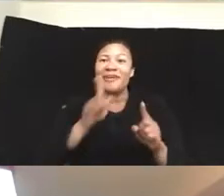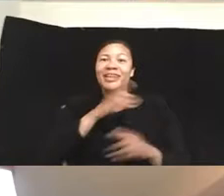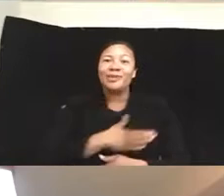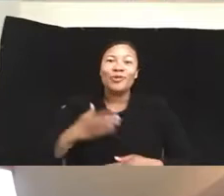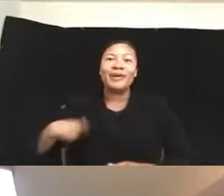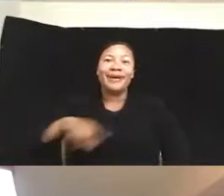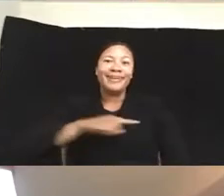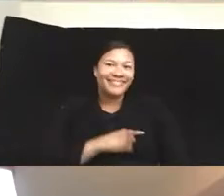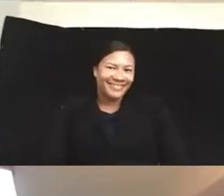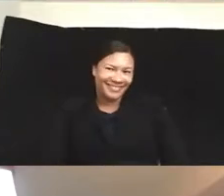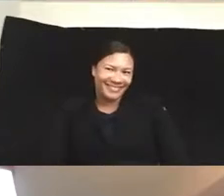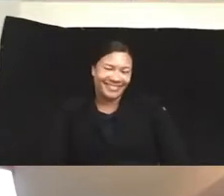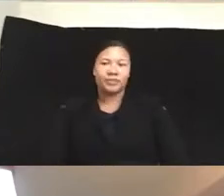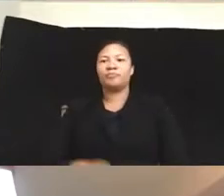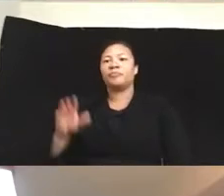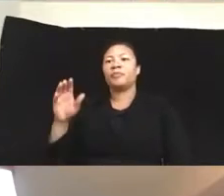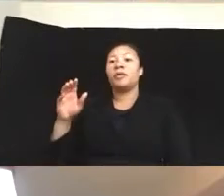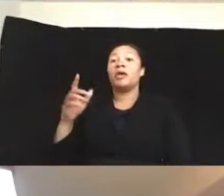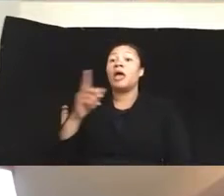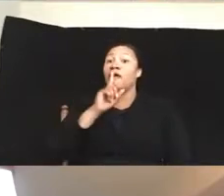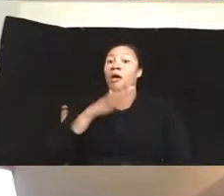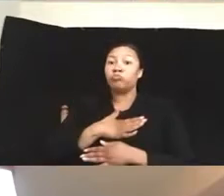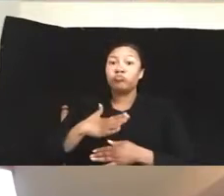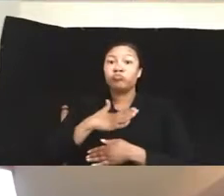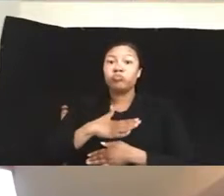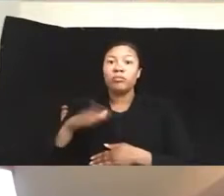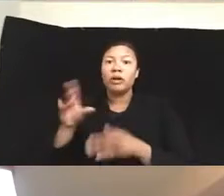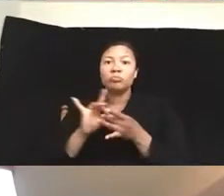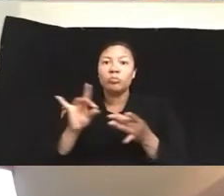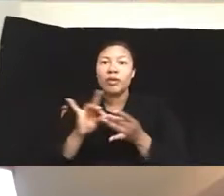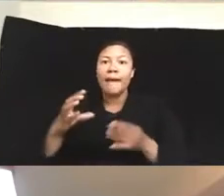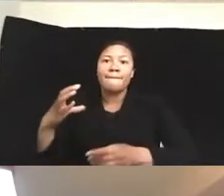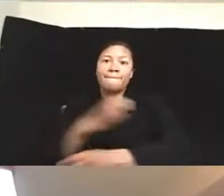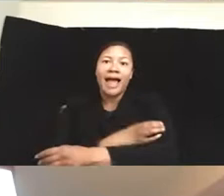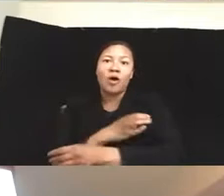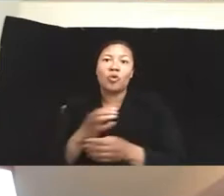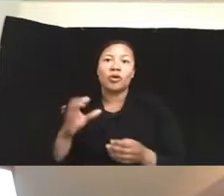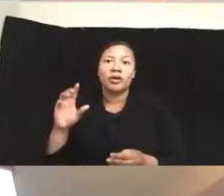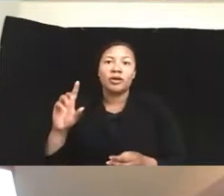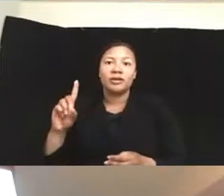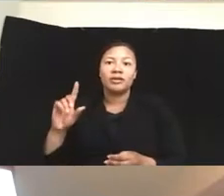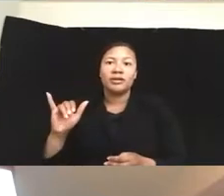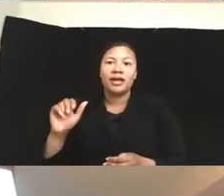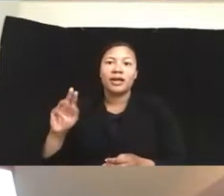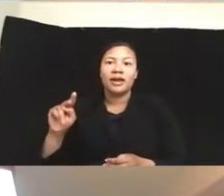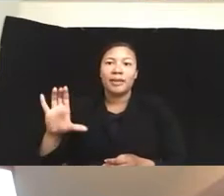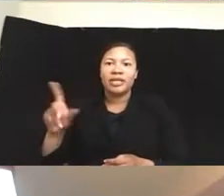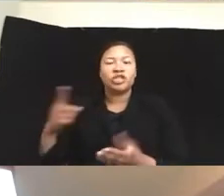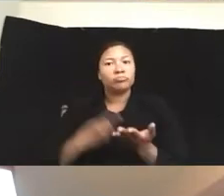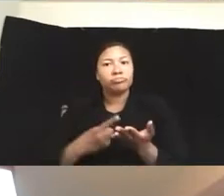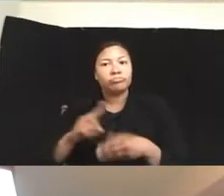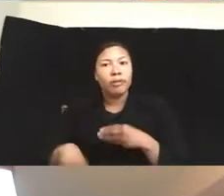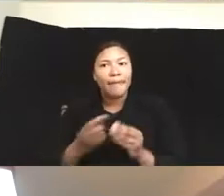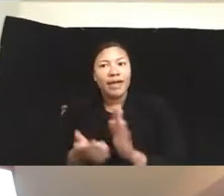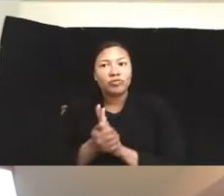Karen Ann Edwards says, I appreciate Dr. K's narrative about the power dynamic as it pertains to her comment on expertise. 7 years as a scholar doesn't necessarily make you